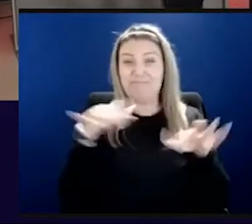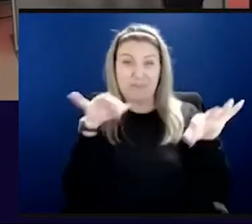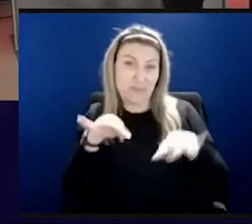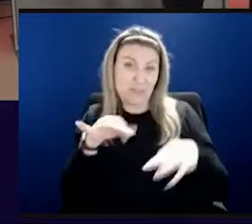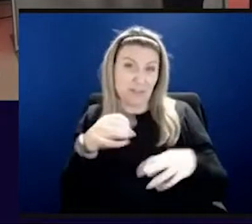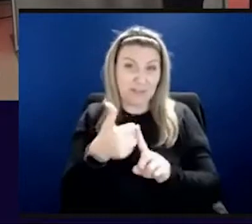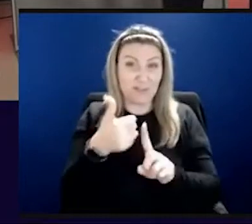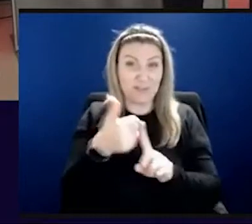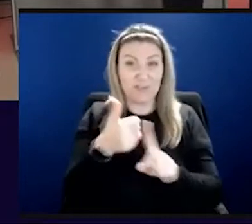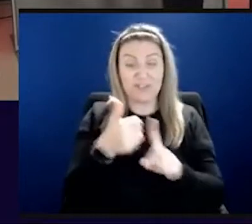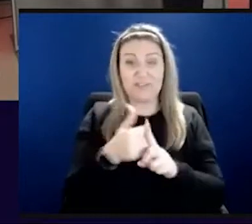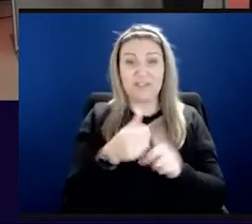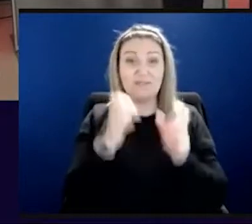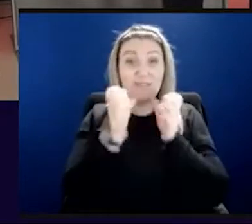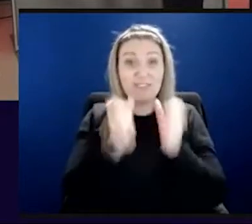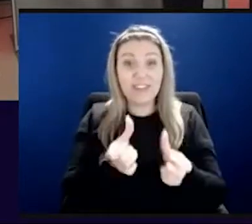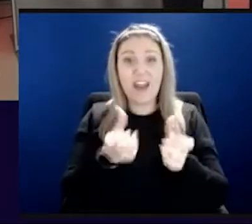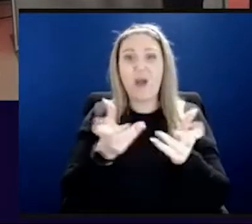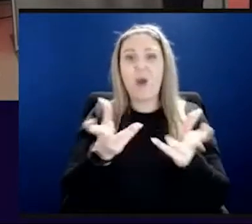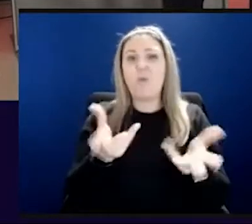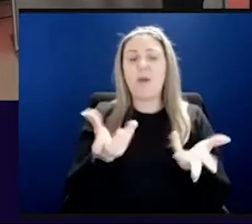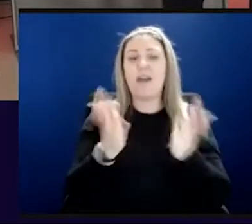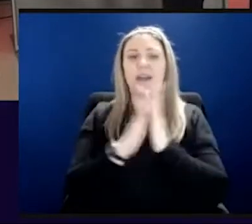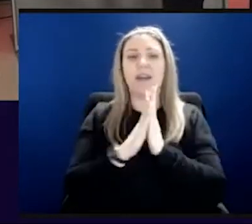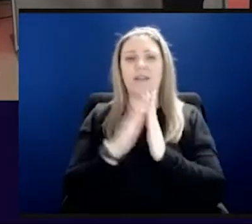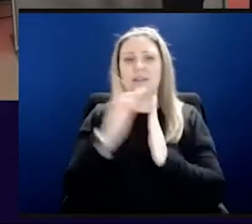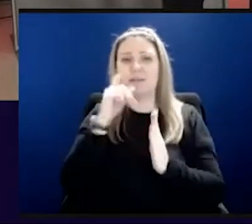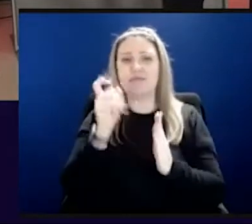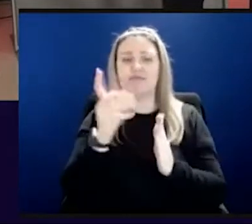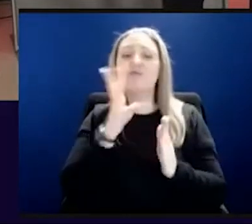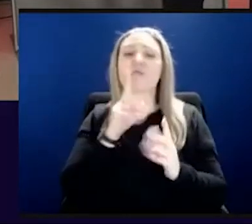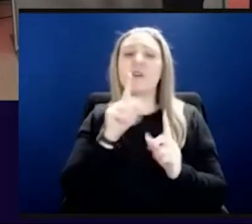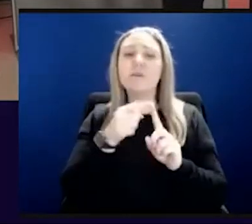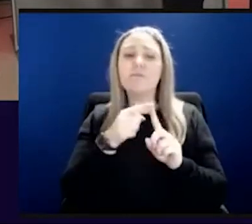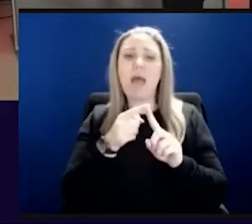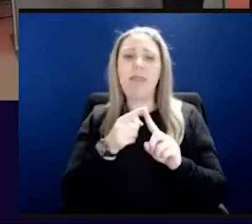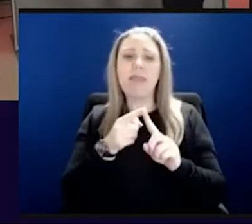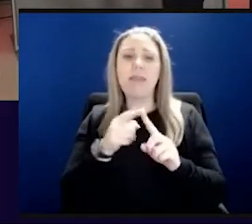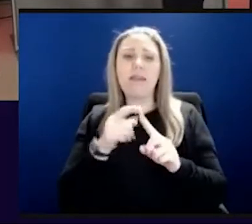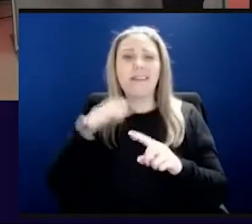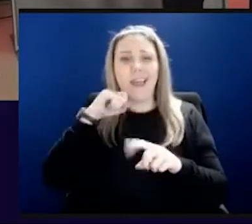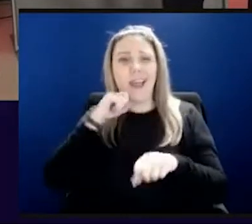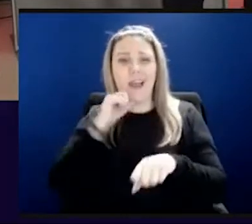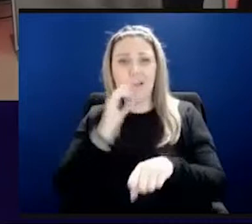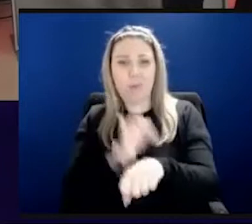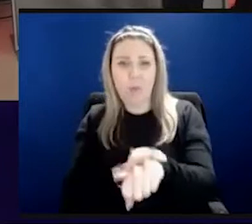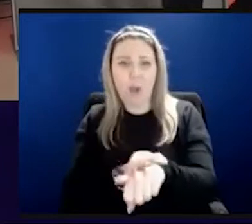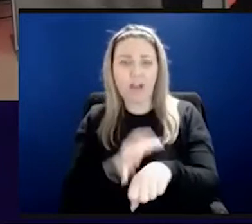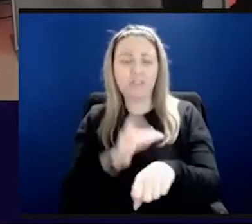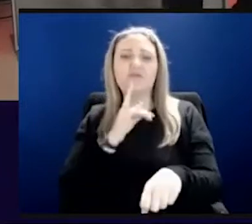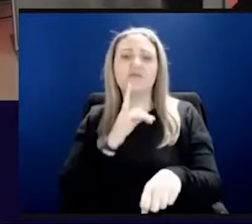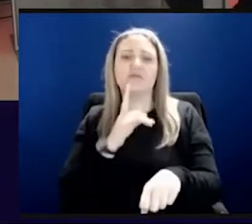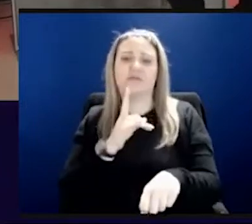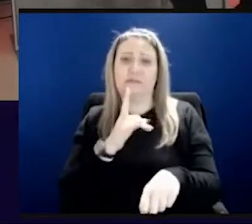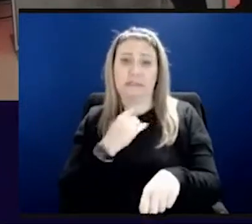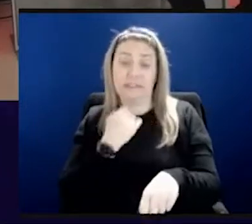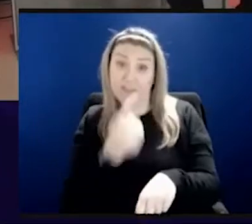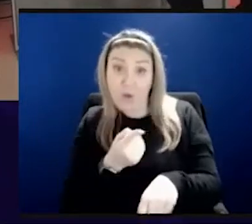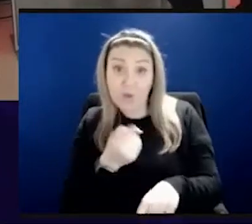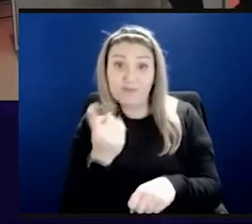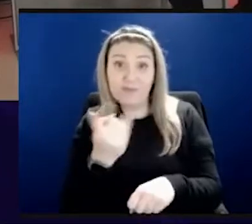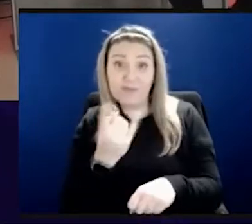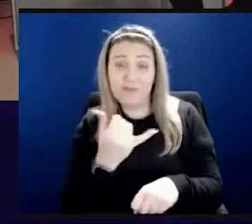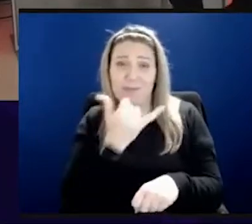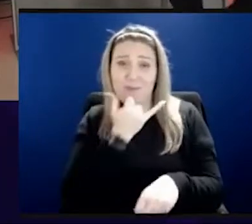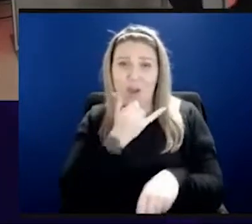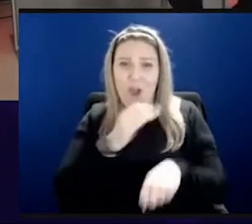which is where I want to go with this because you talk about the Apple Watch. So you were wearing an Apple Watch. It was telling you something was wrong. This was